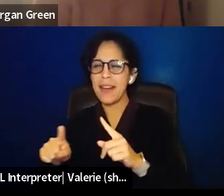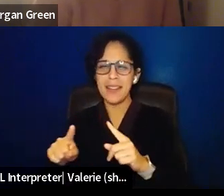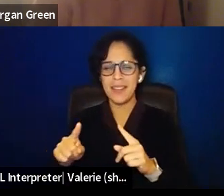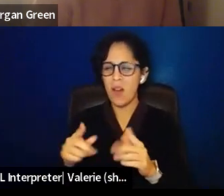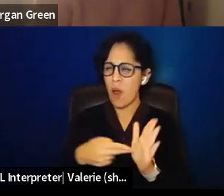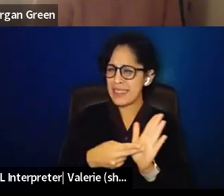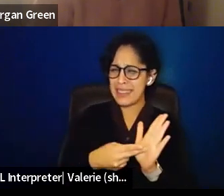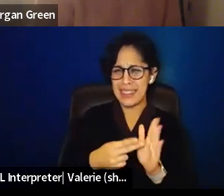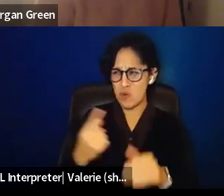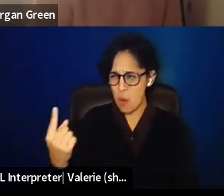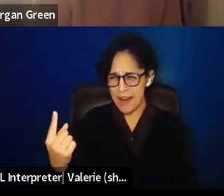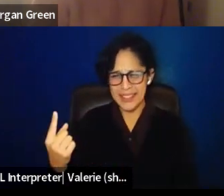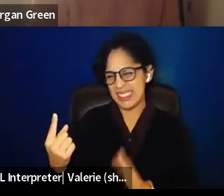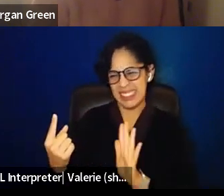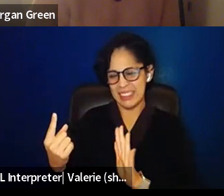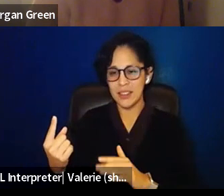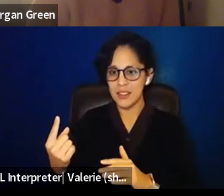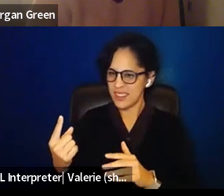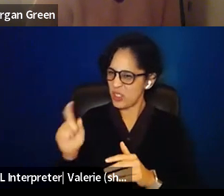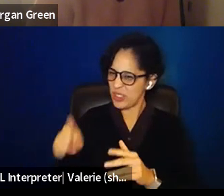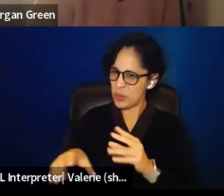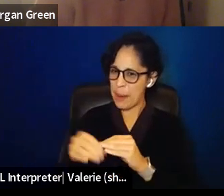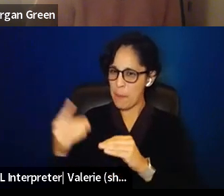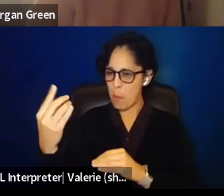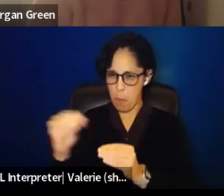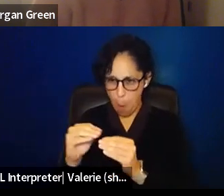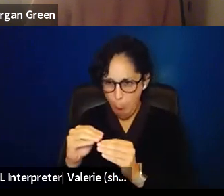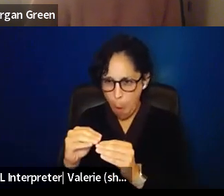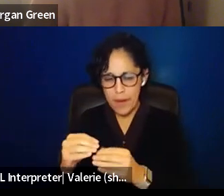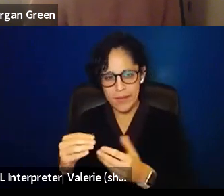it feels real. I mean, five is good too. It feels really,